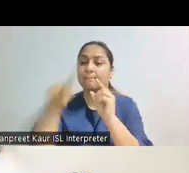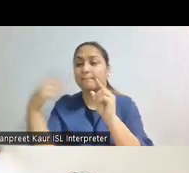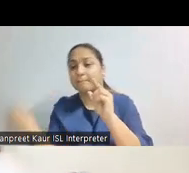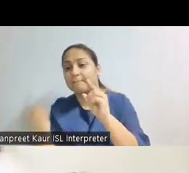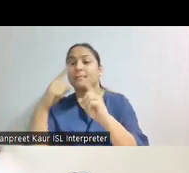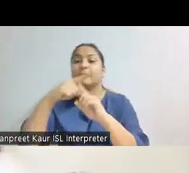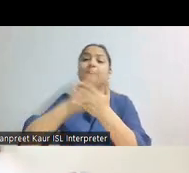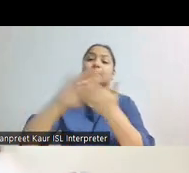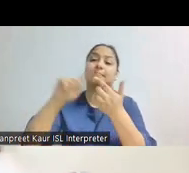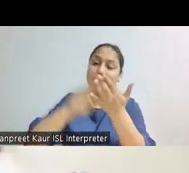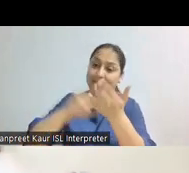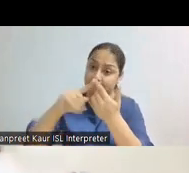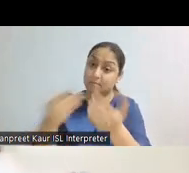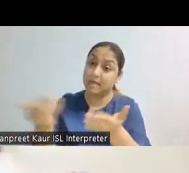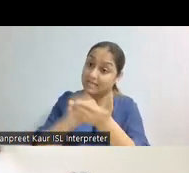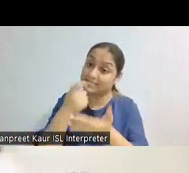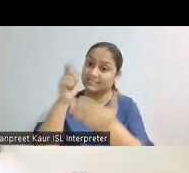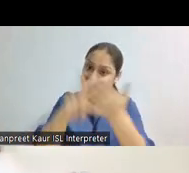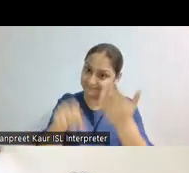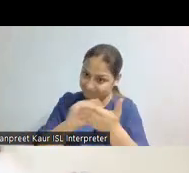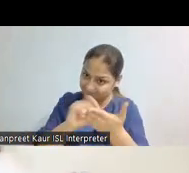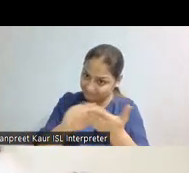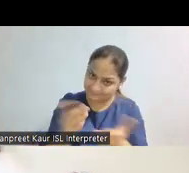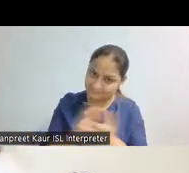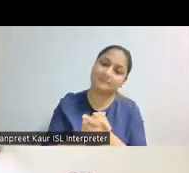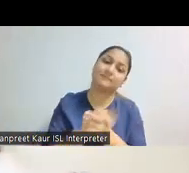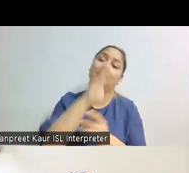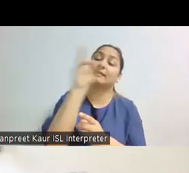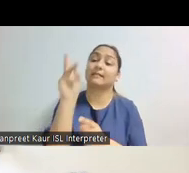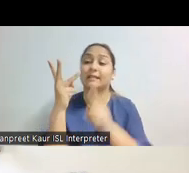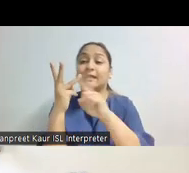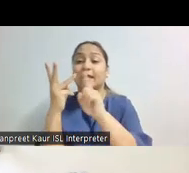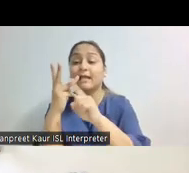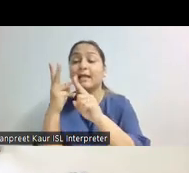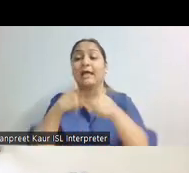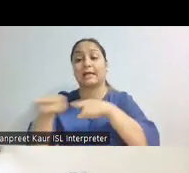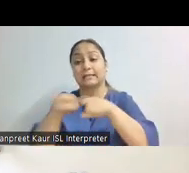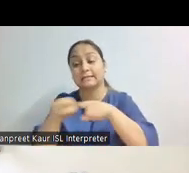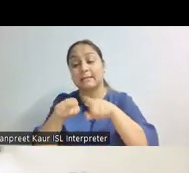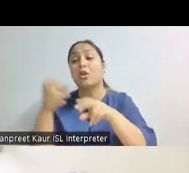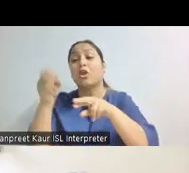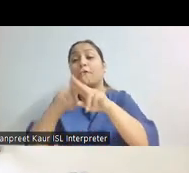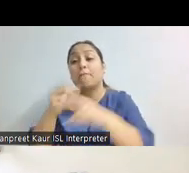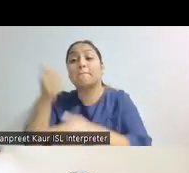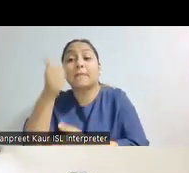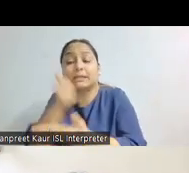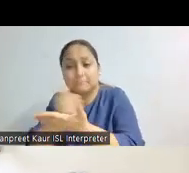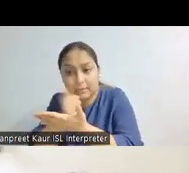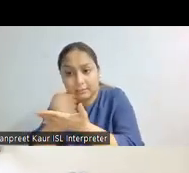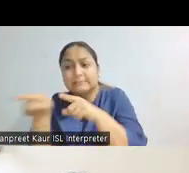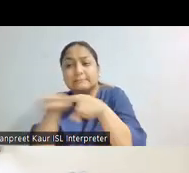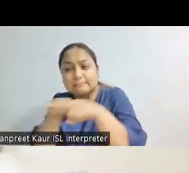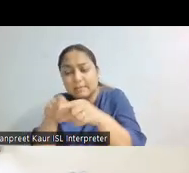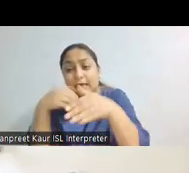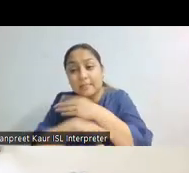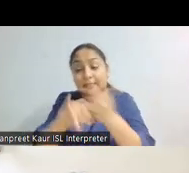white paper again. Third one is to provide examples of best practices, udaharans, of CSOs,